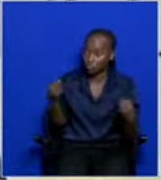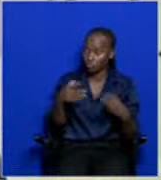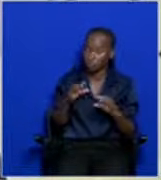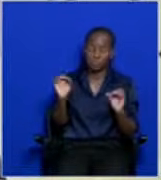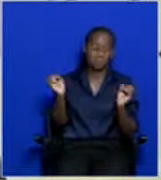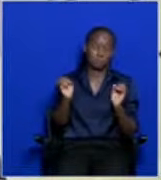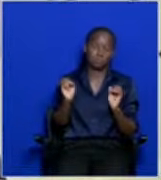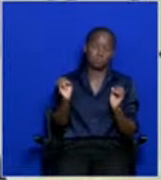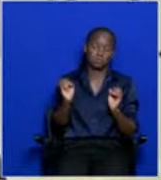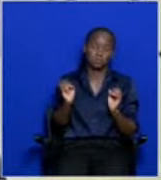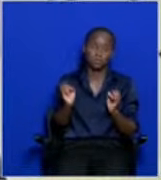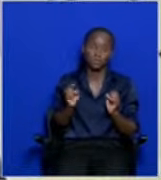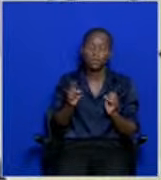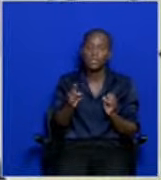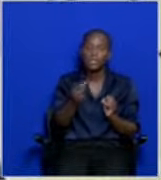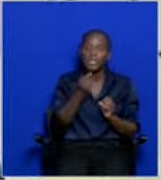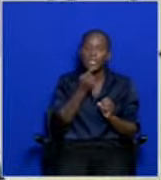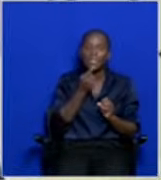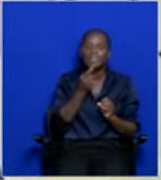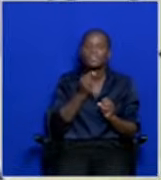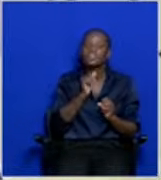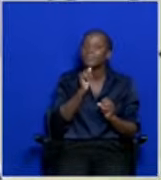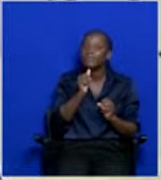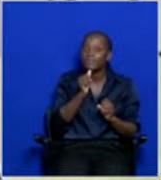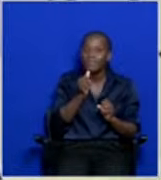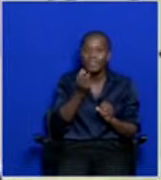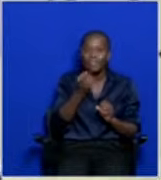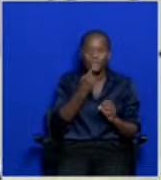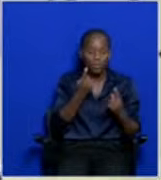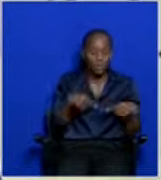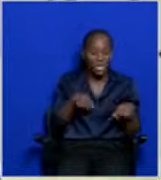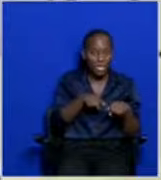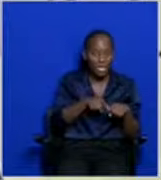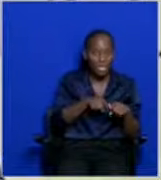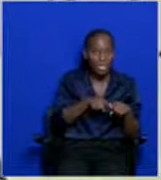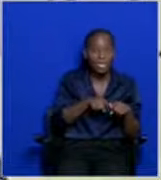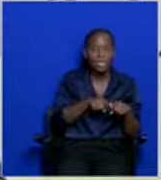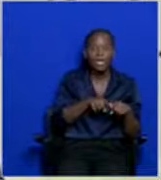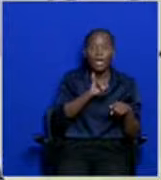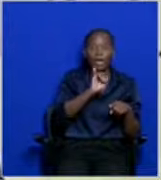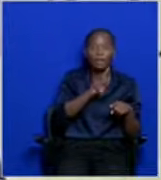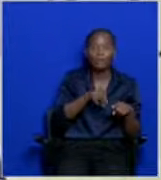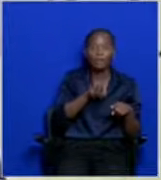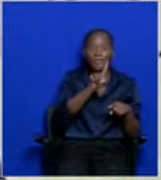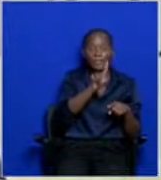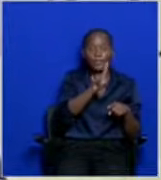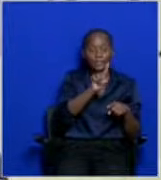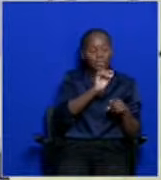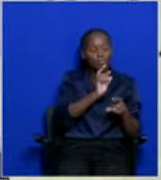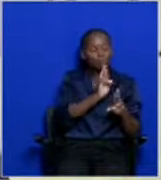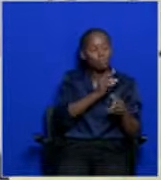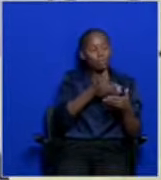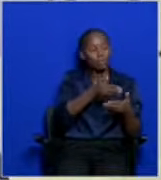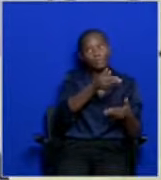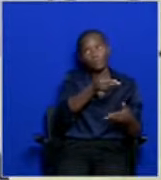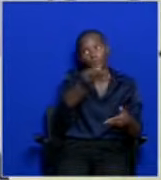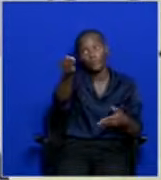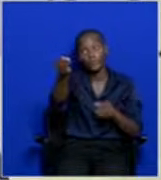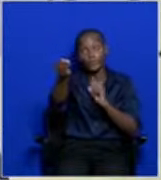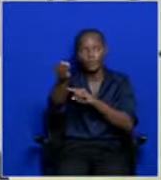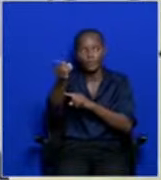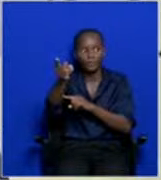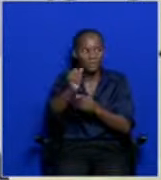time. The file will gather dust in their office until we win our case